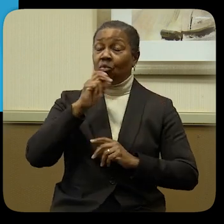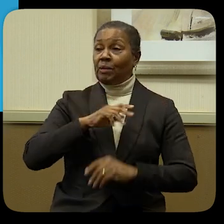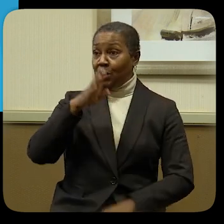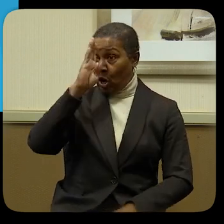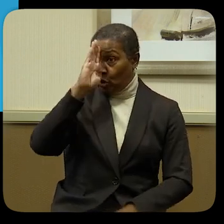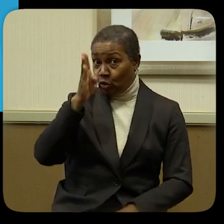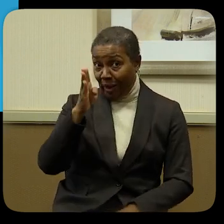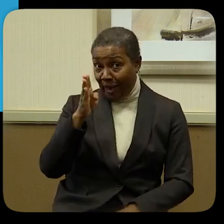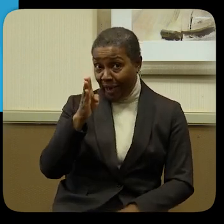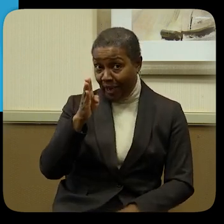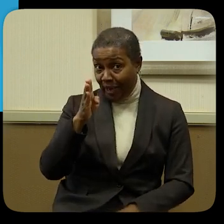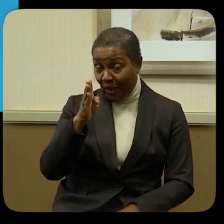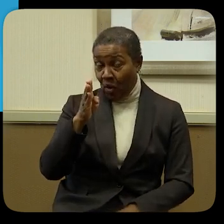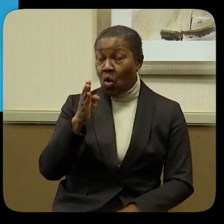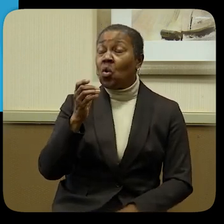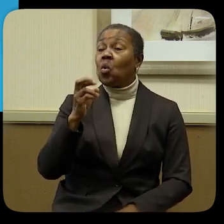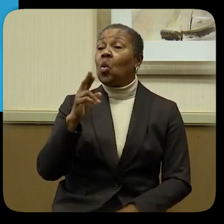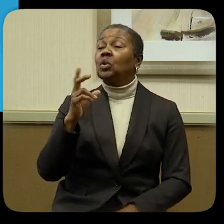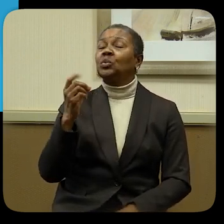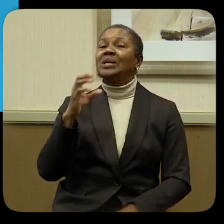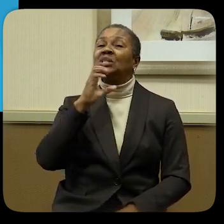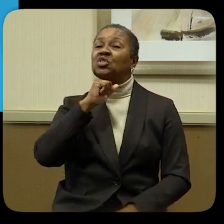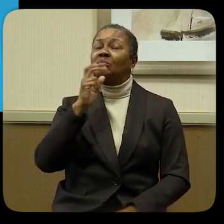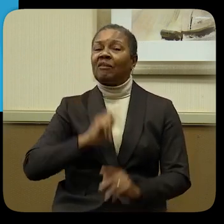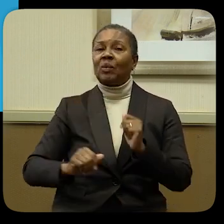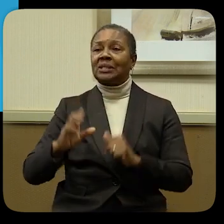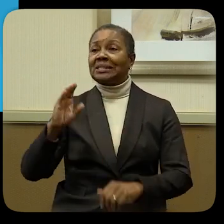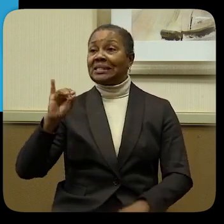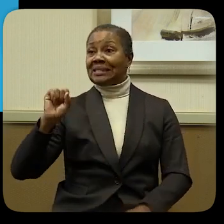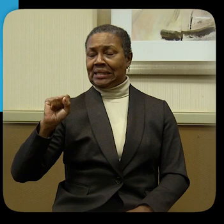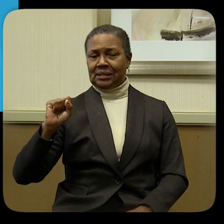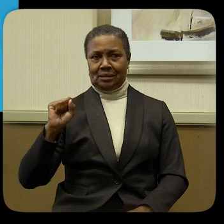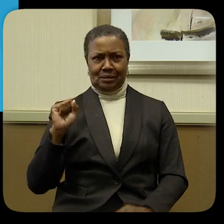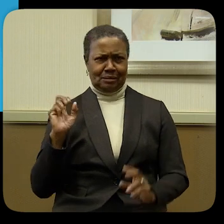that everybody is cisgender? And so those are some things that